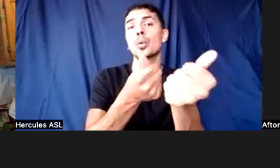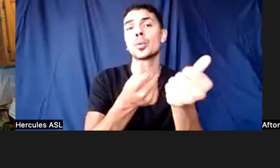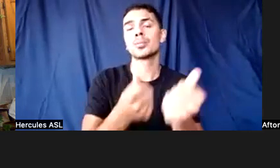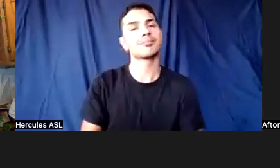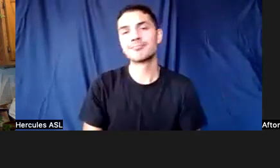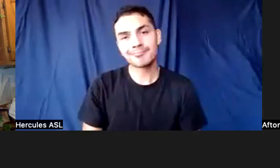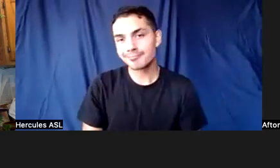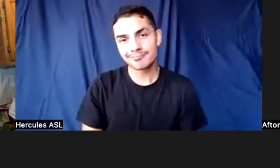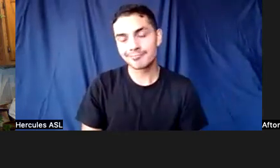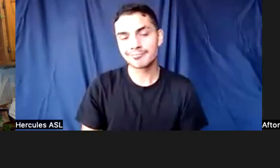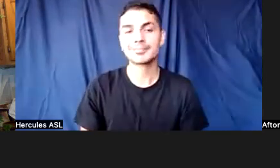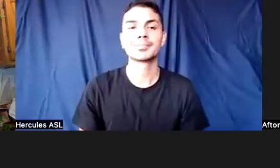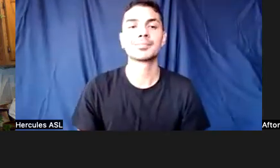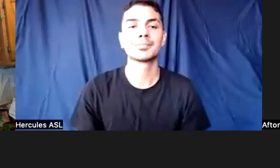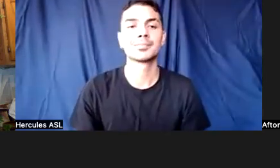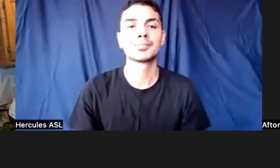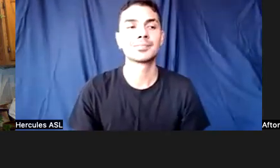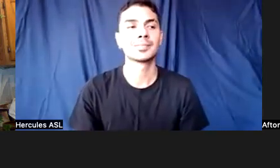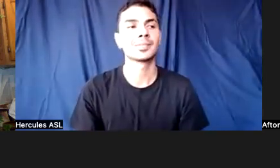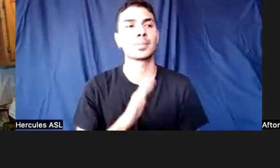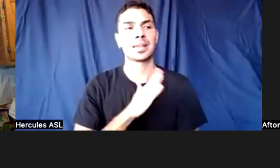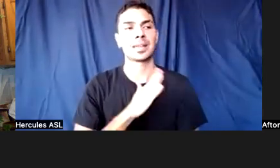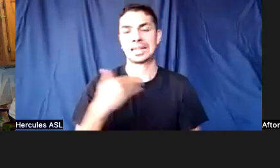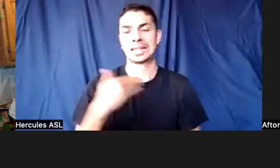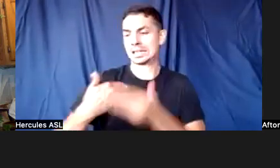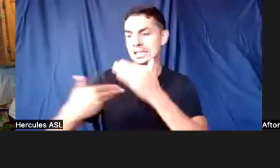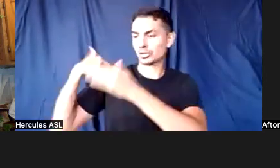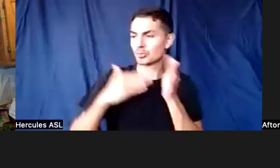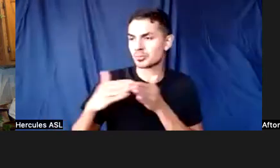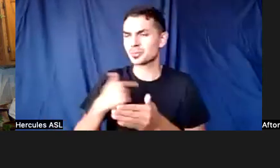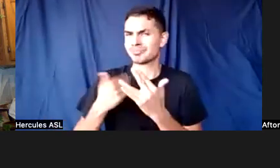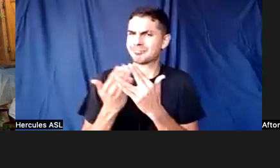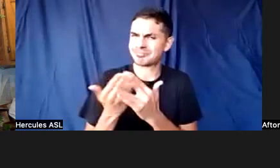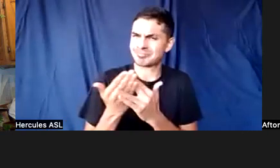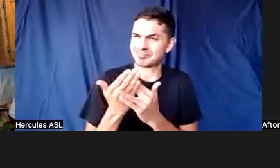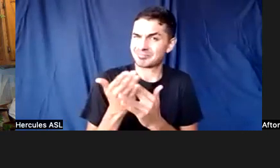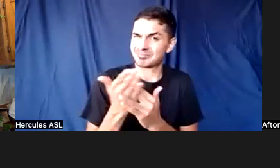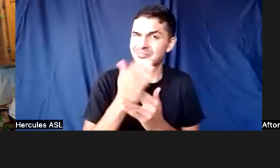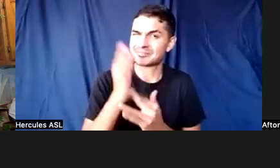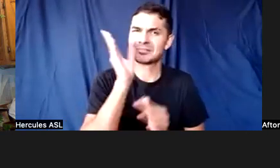that my ancestors endured, you know, for us, I get angry sometimes.